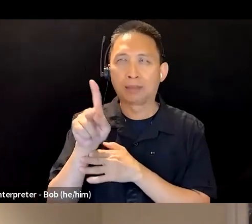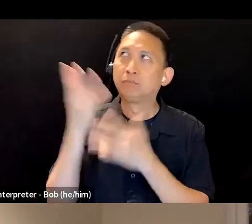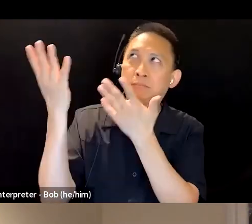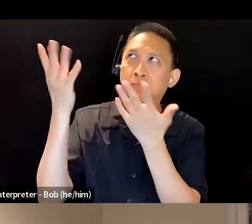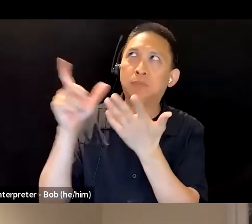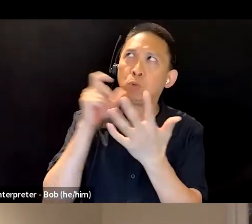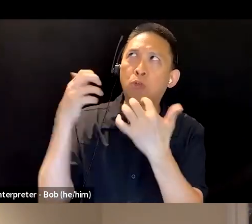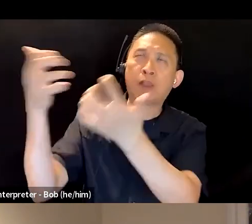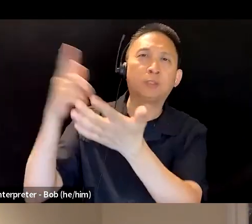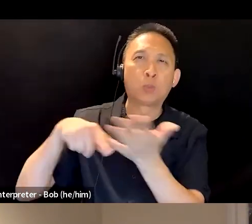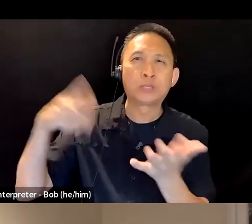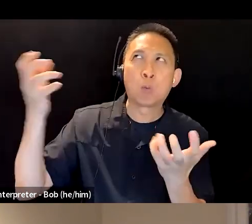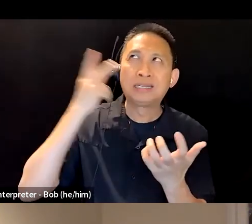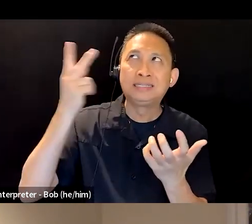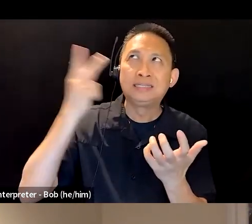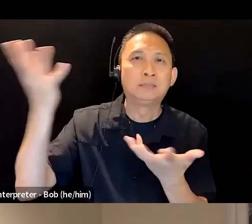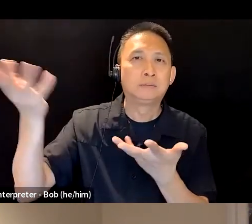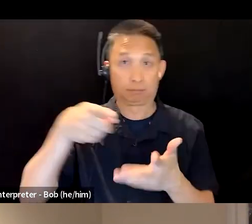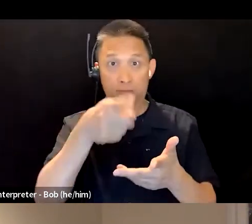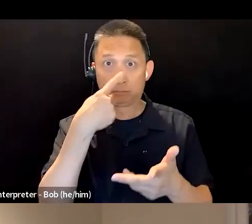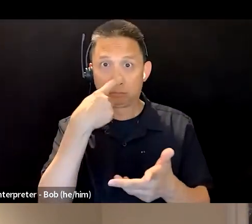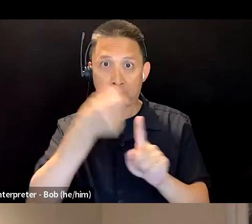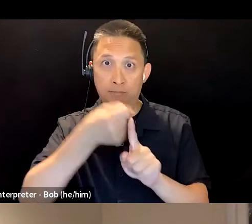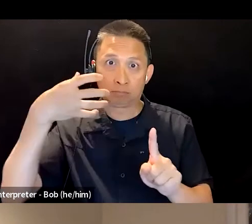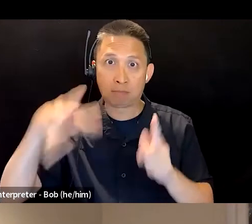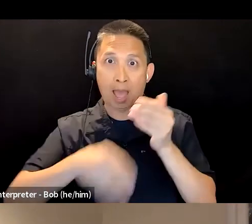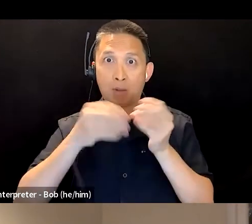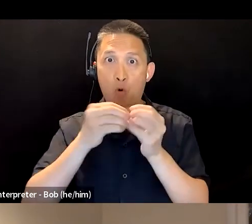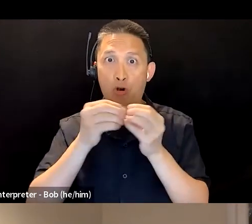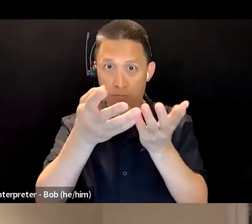audience might want to see. So maybe you can expand on that a little bit.